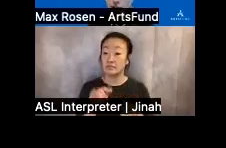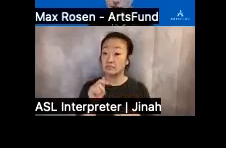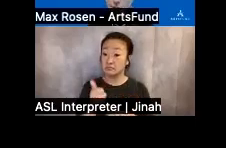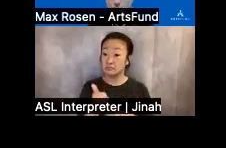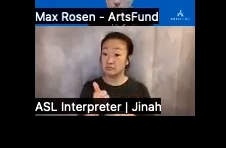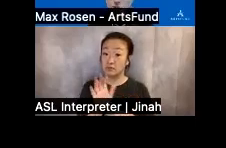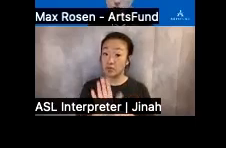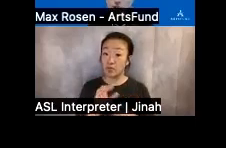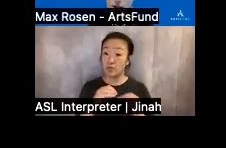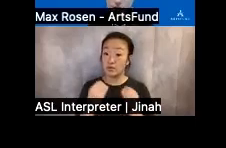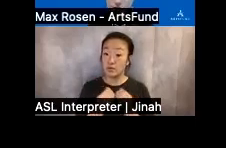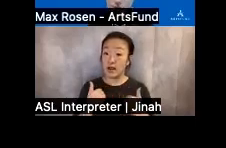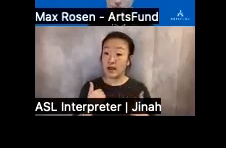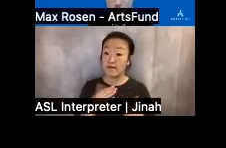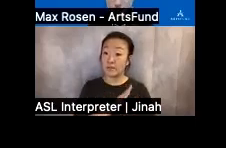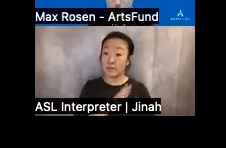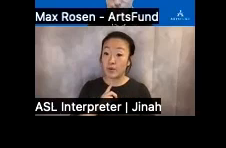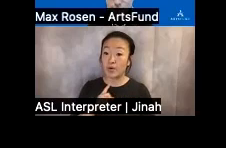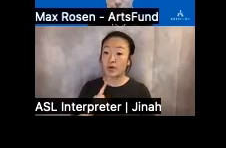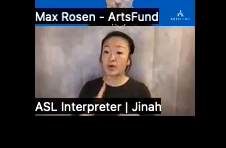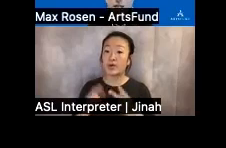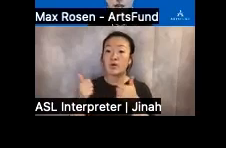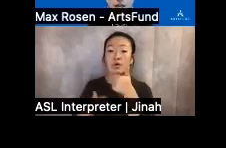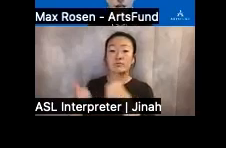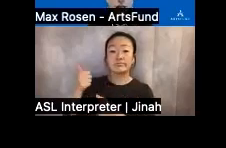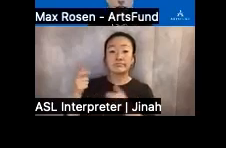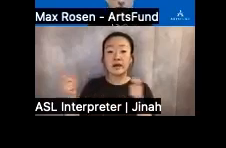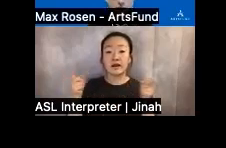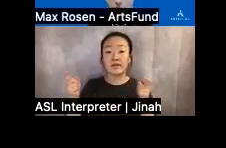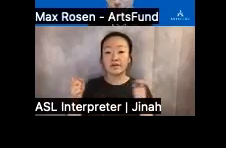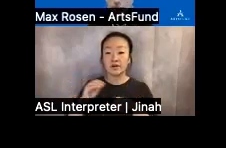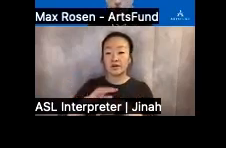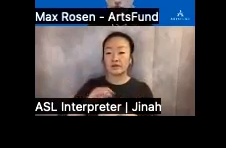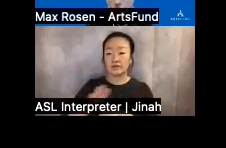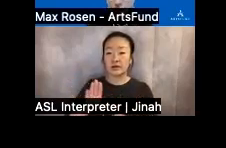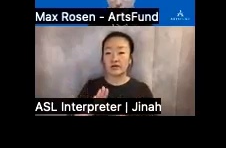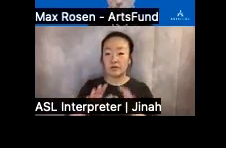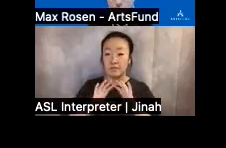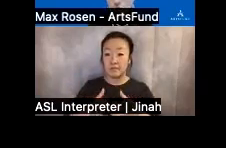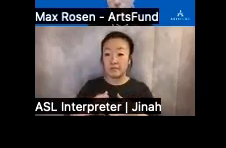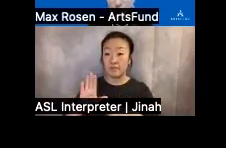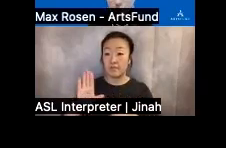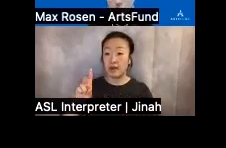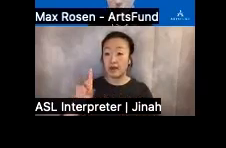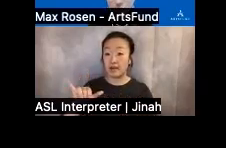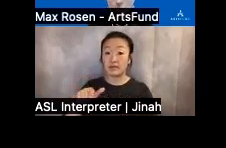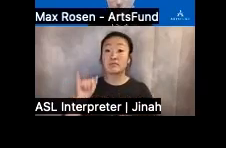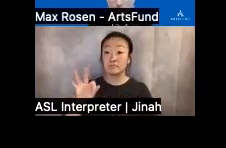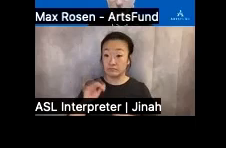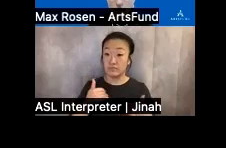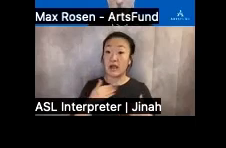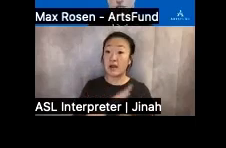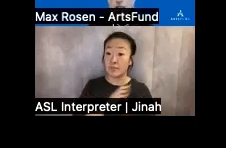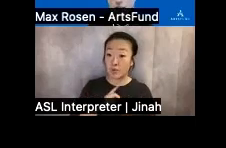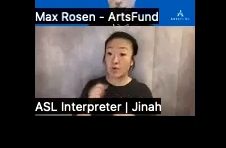organization has a board or governing advisory body. If your organization does have a board or governing advisory